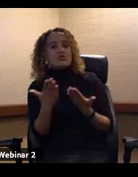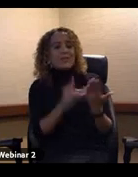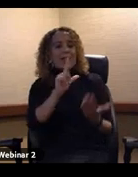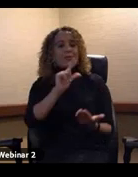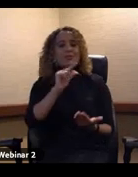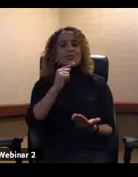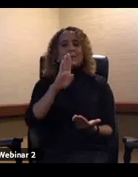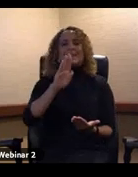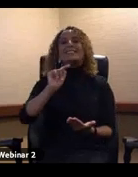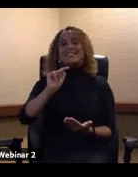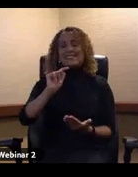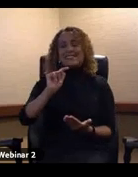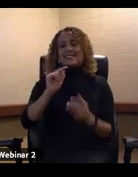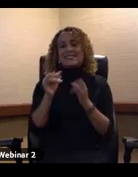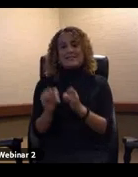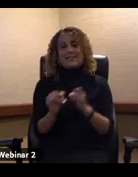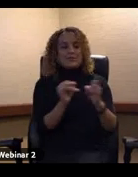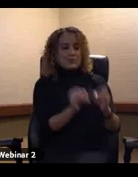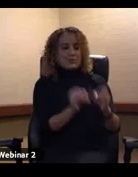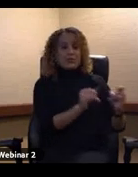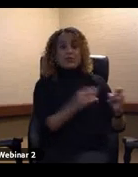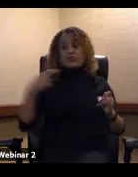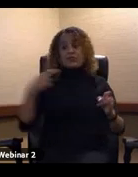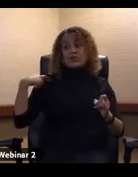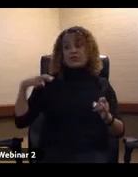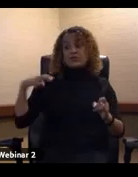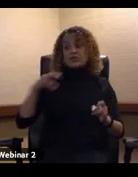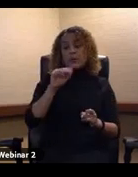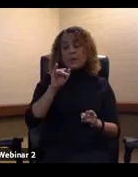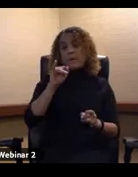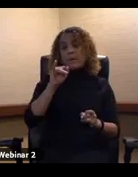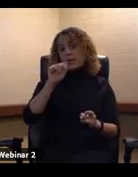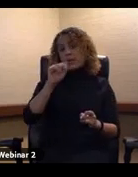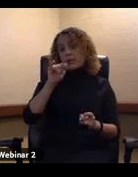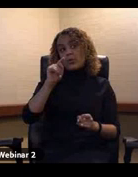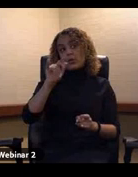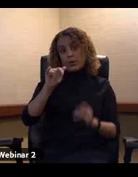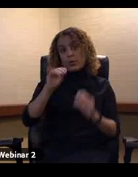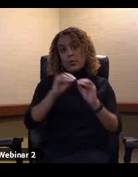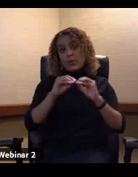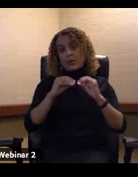serve LGBT individuals. Religious minority organizations,